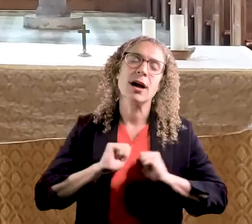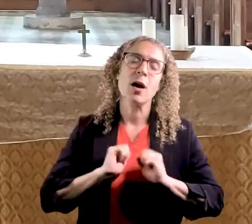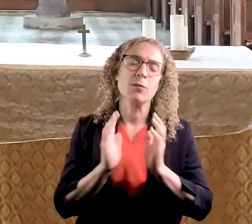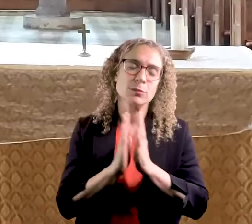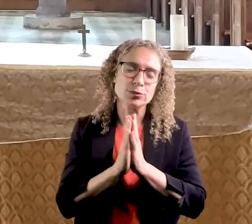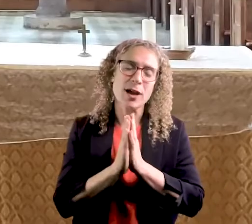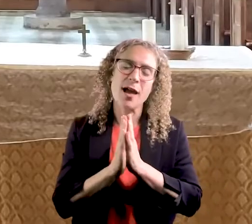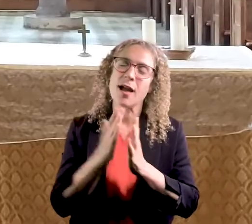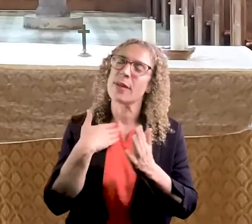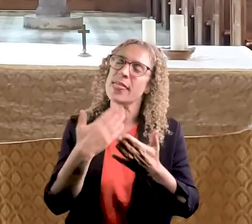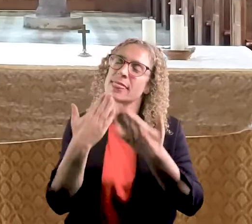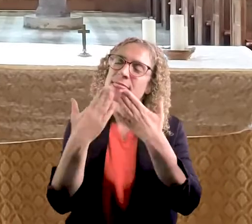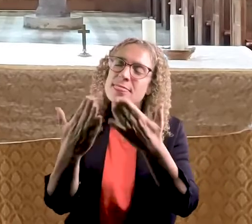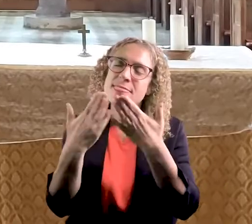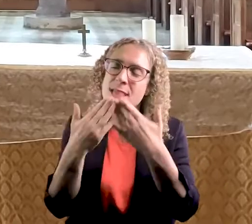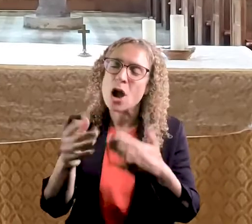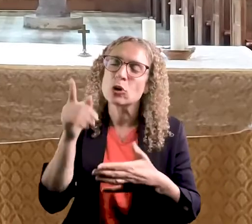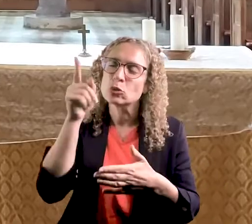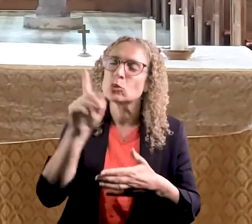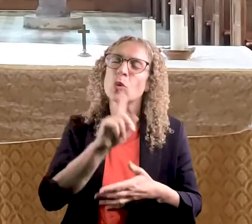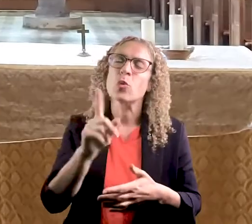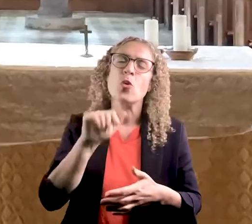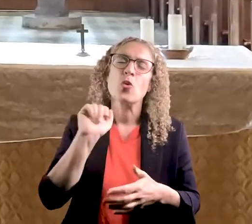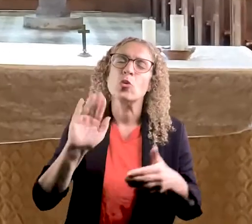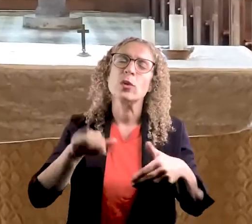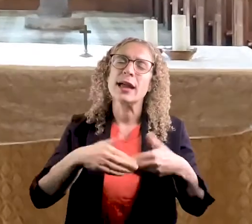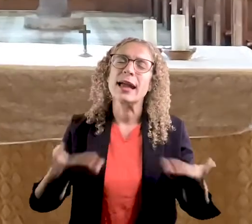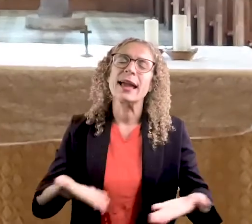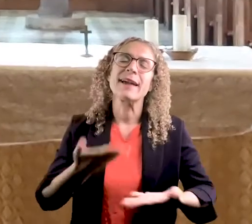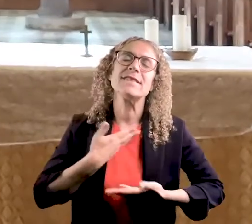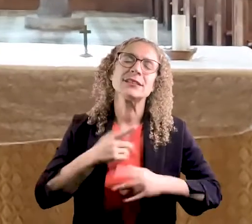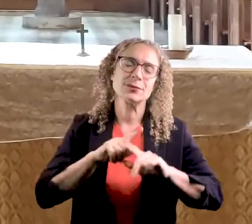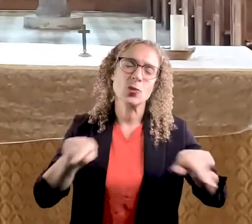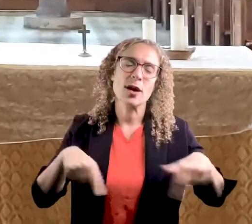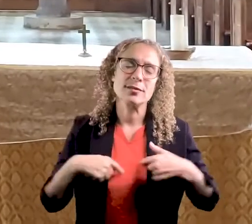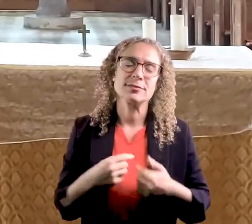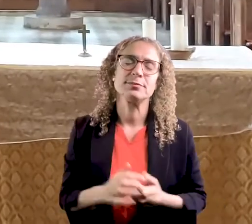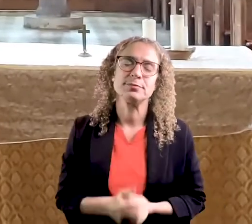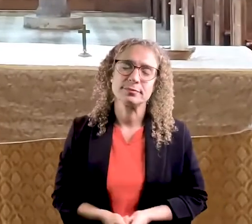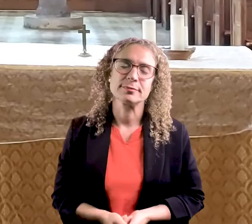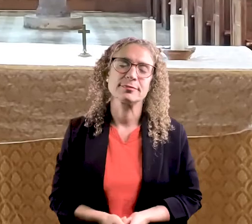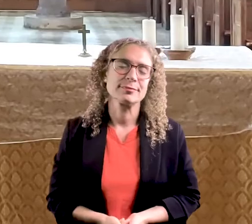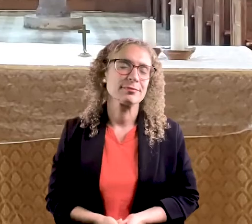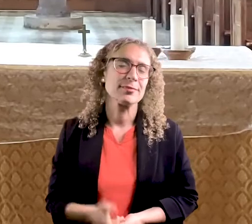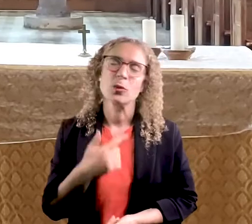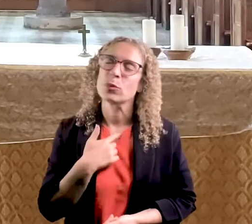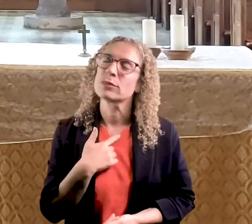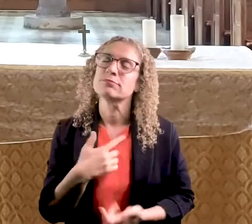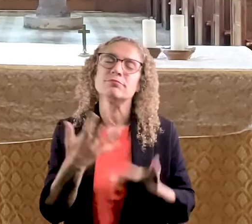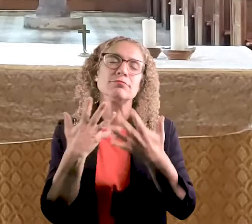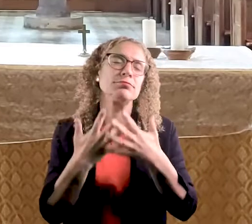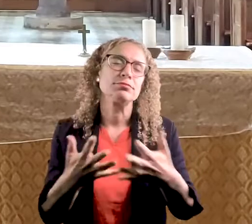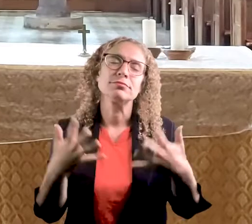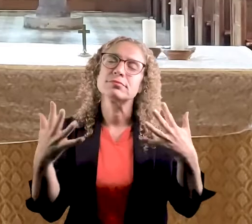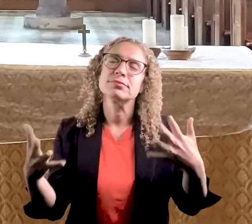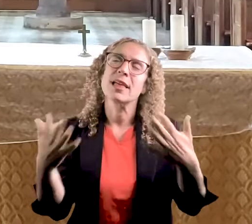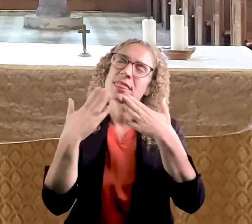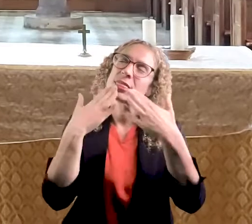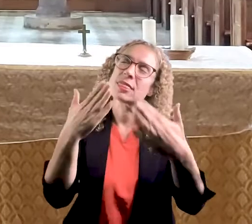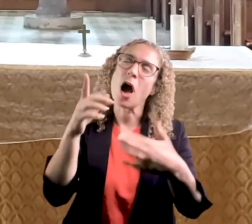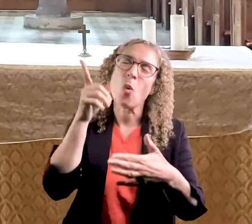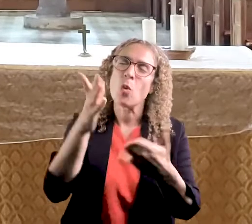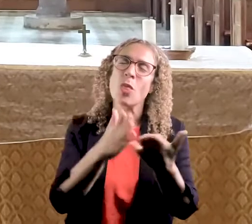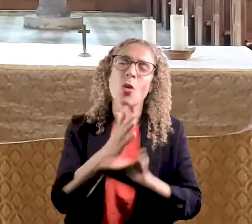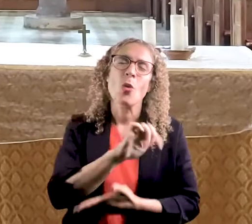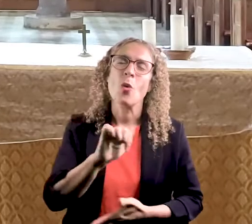you, prayers of thanksgiving for all your gifts to us. We have much to be thankful